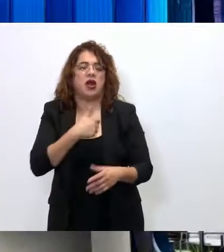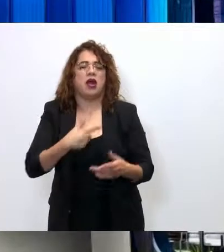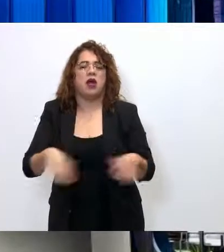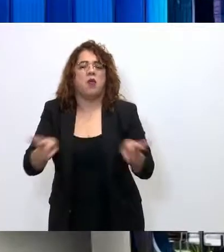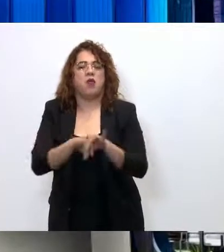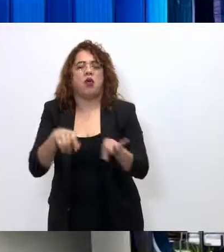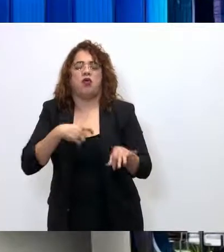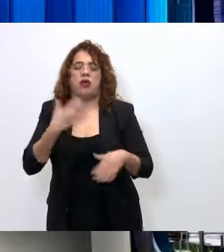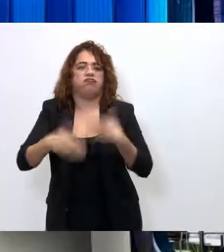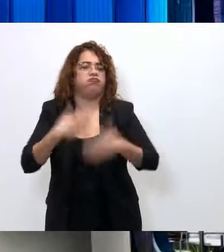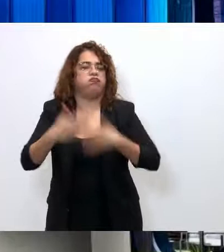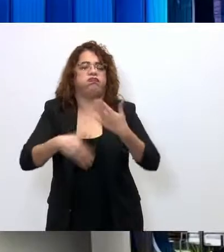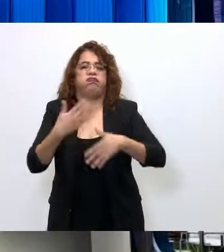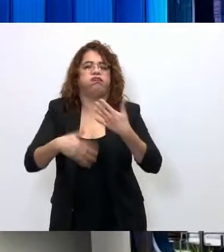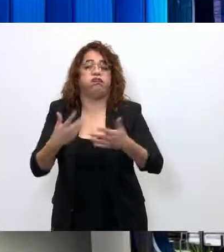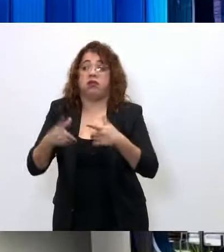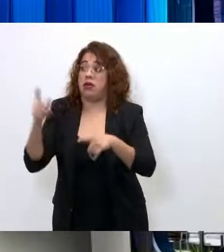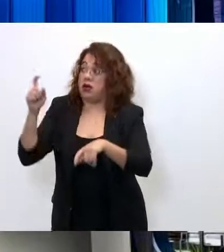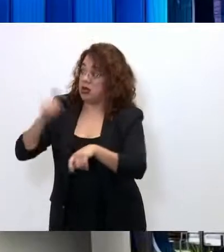people as possible, as well as in our